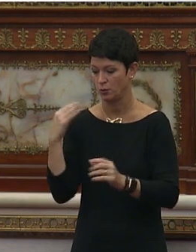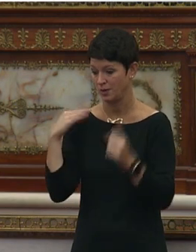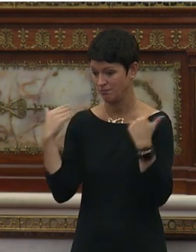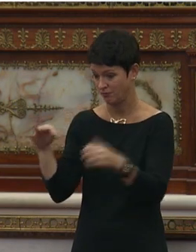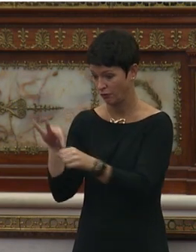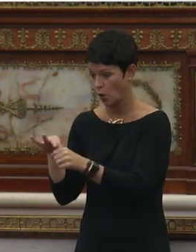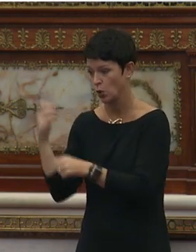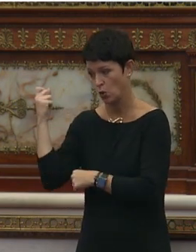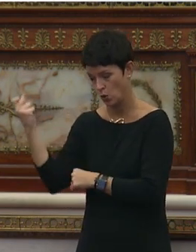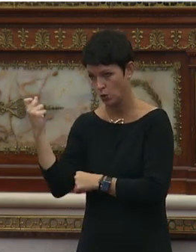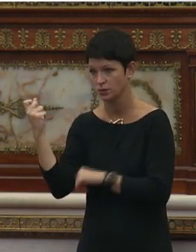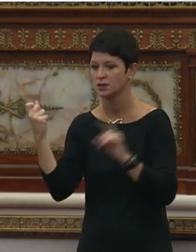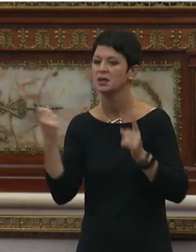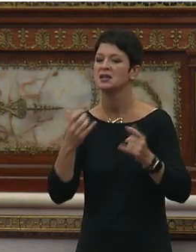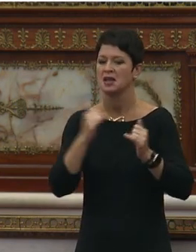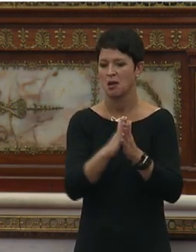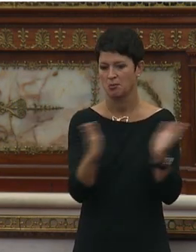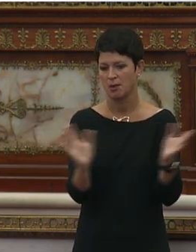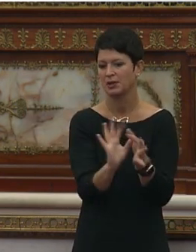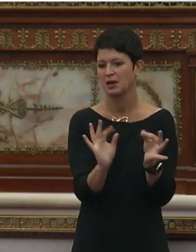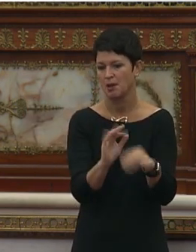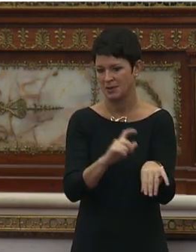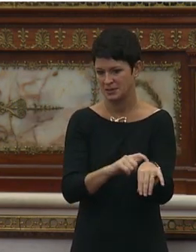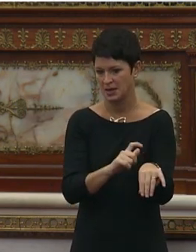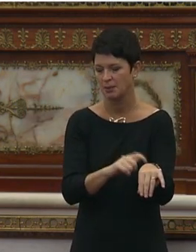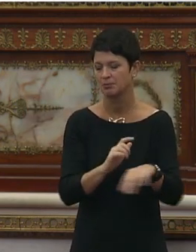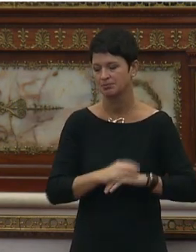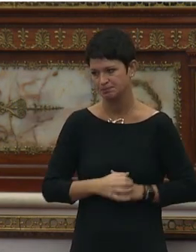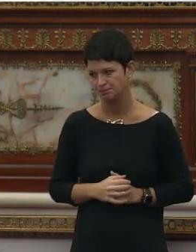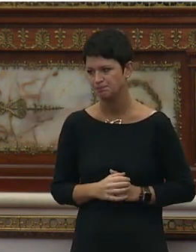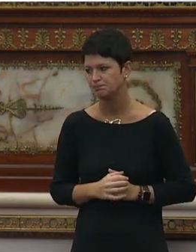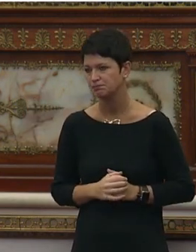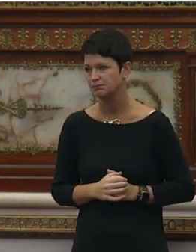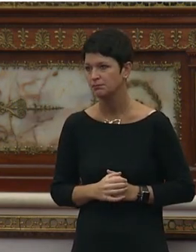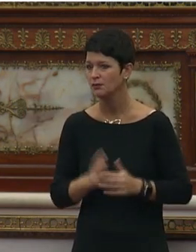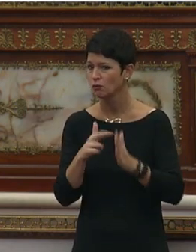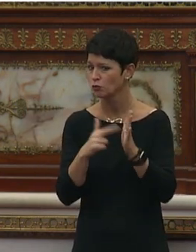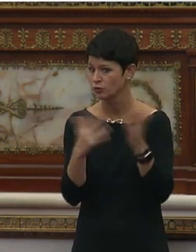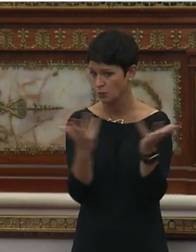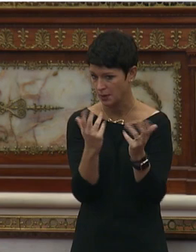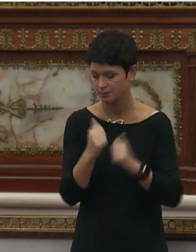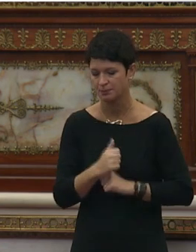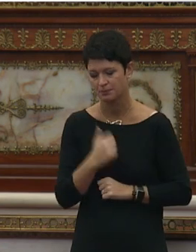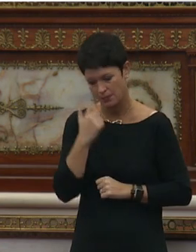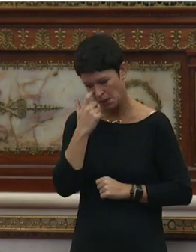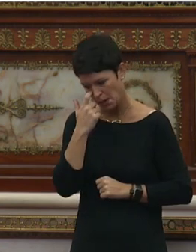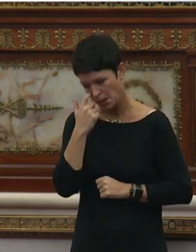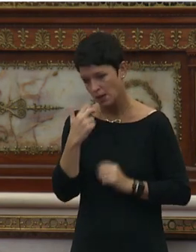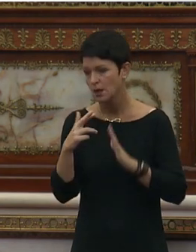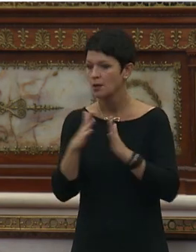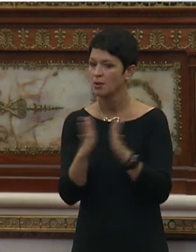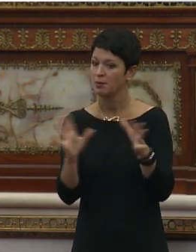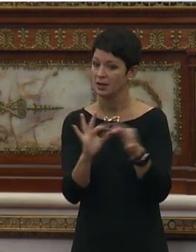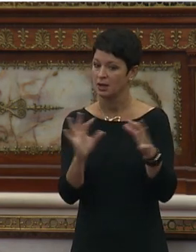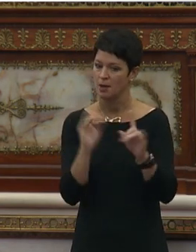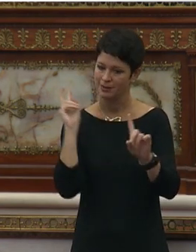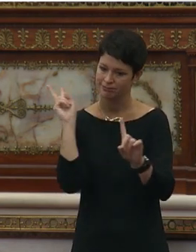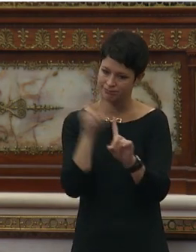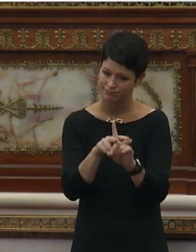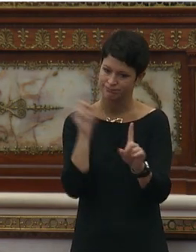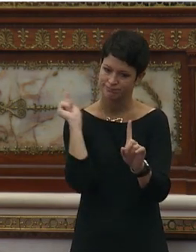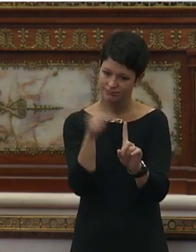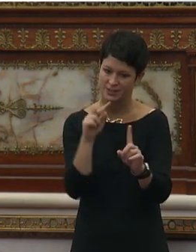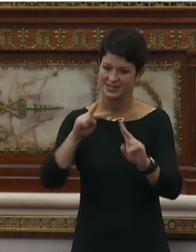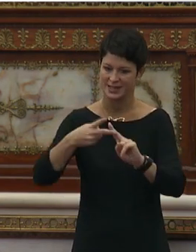the resolutions and bills we have before us today, we will consider public comment. It will go as follows. The public comment must concern matters on the